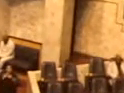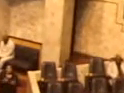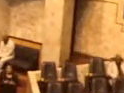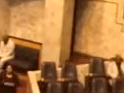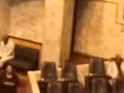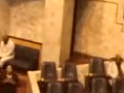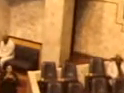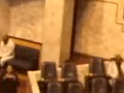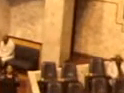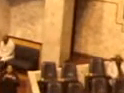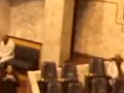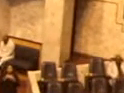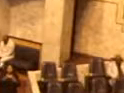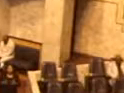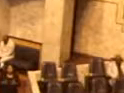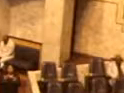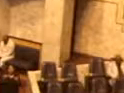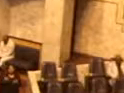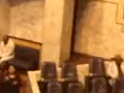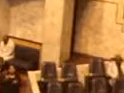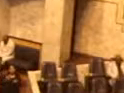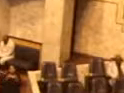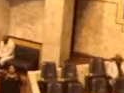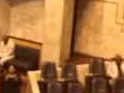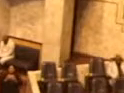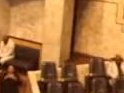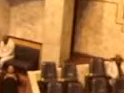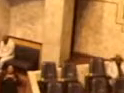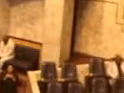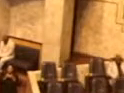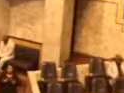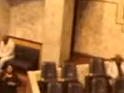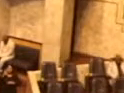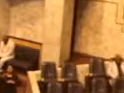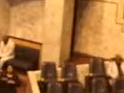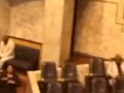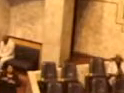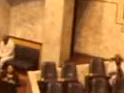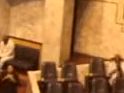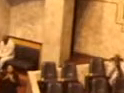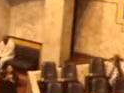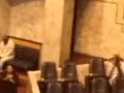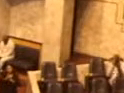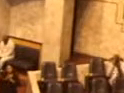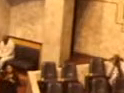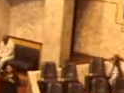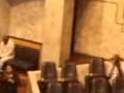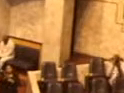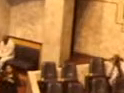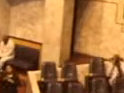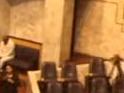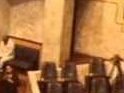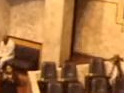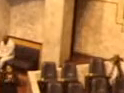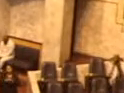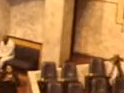1,792,336,000 rands. Thank you, honorable members. The budget for the Department of Women Settlements 23-24, vote